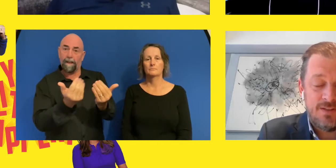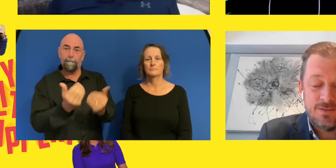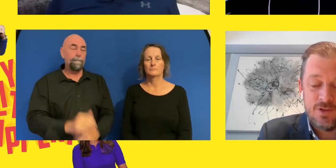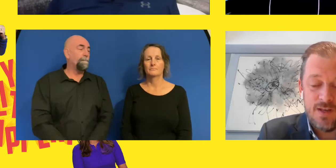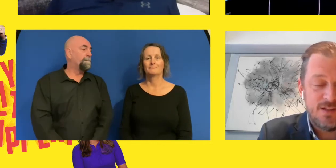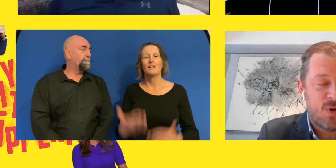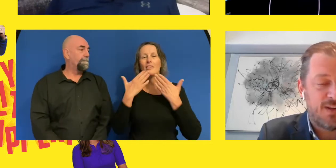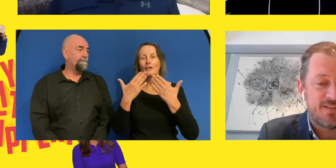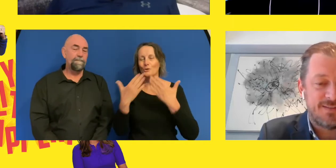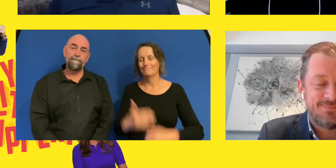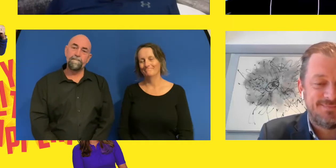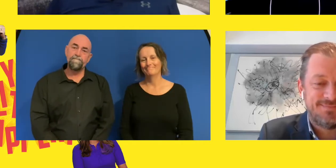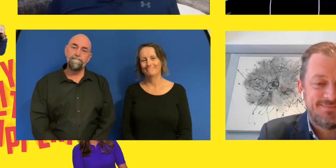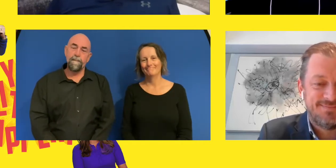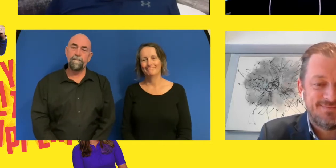you together in this podcast.